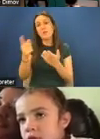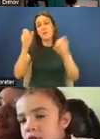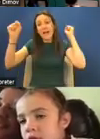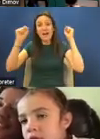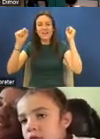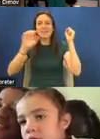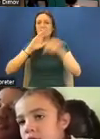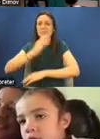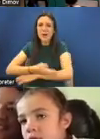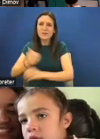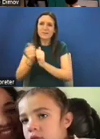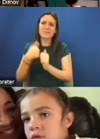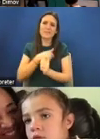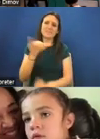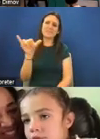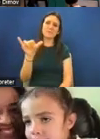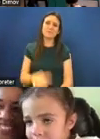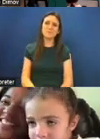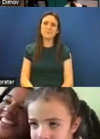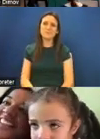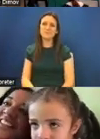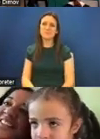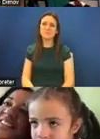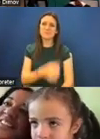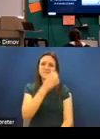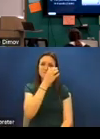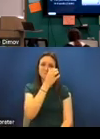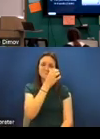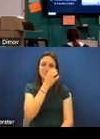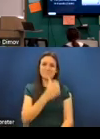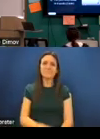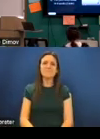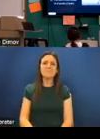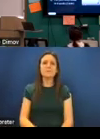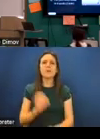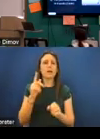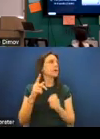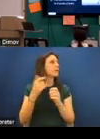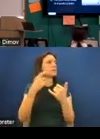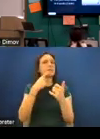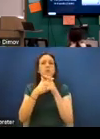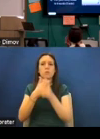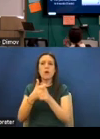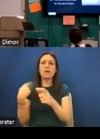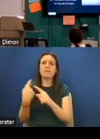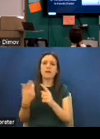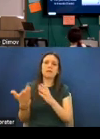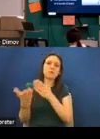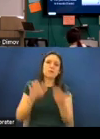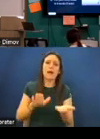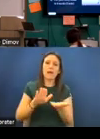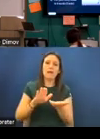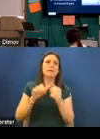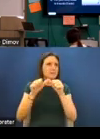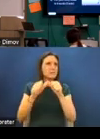that your daughter's with us too. Doing good. Okay. Run till you die. Stay strong. That would be